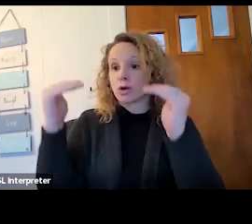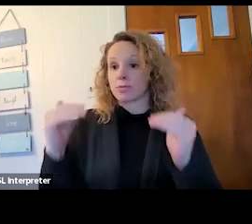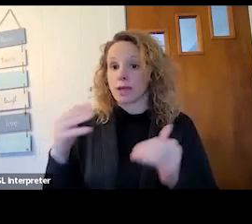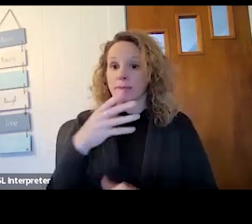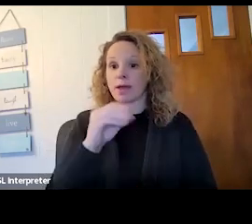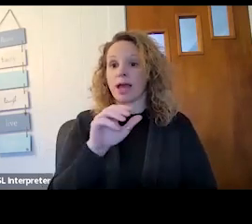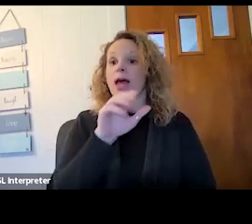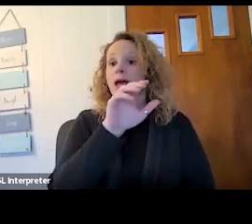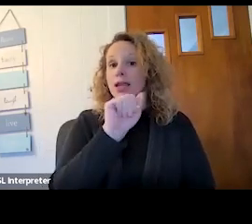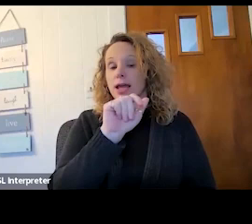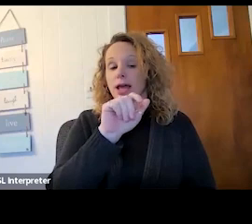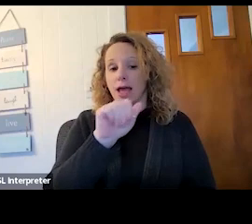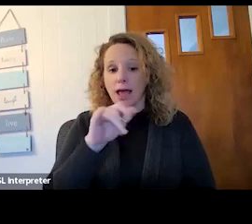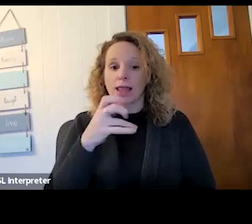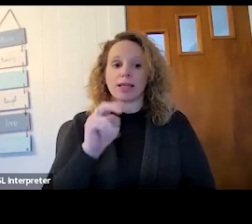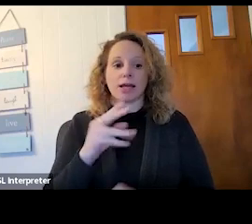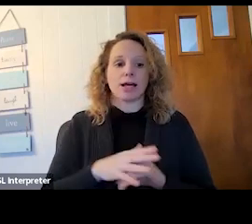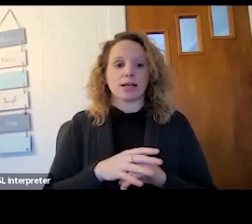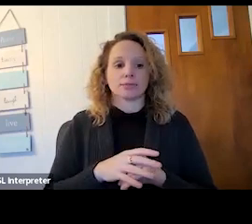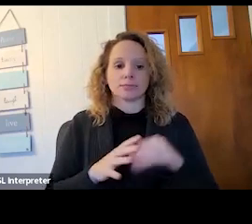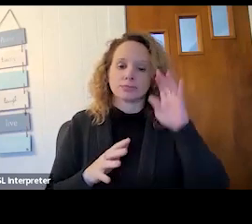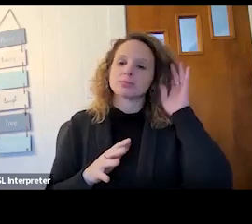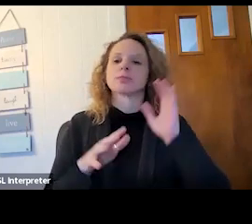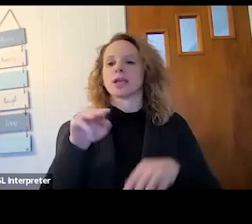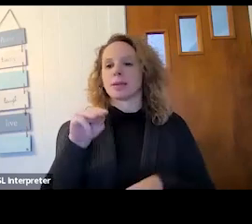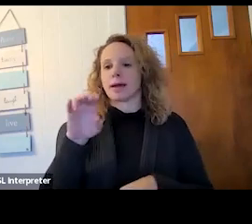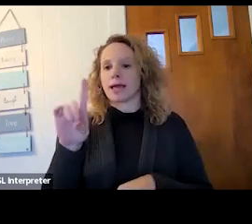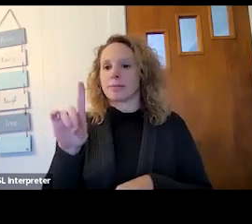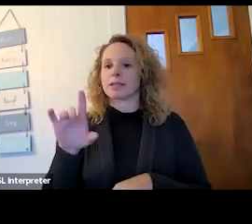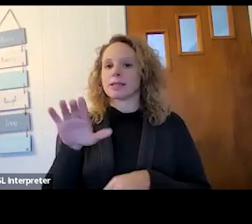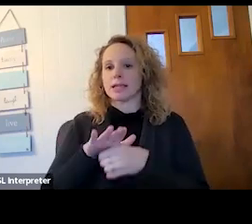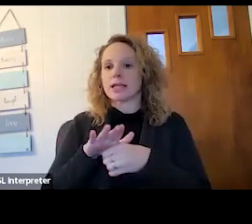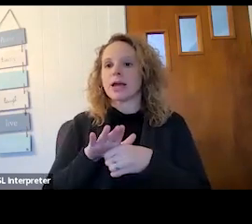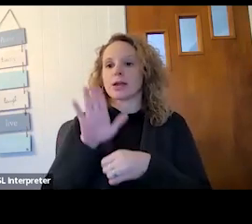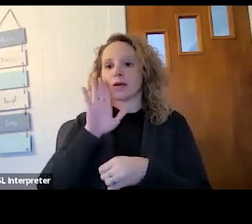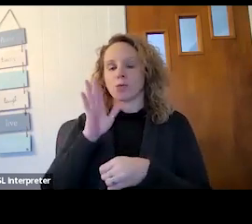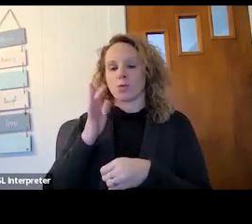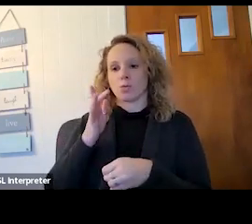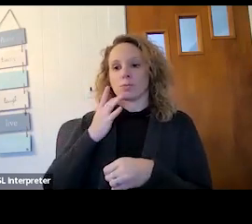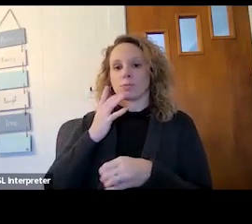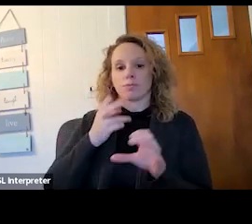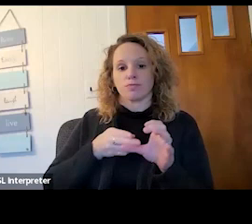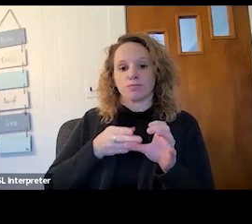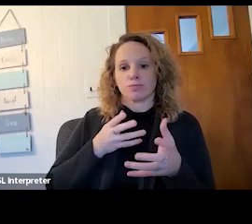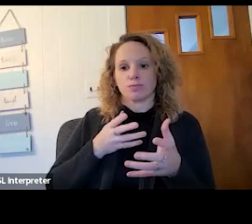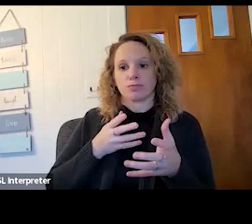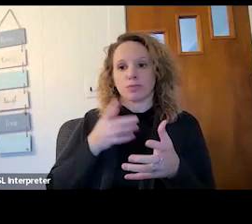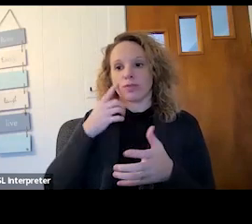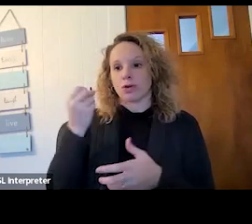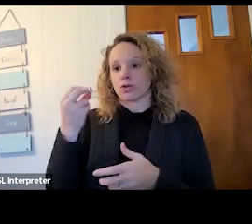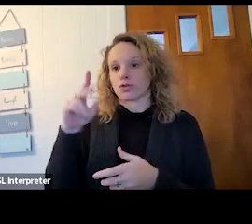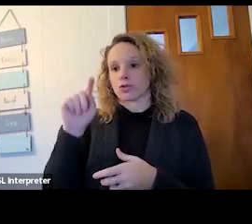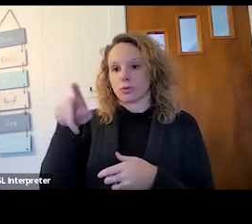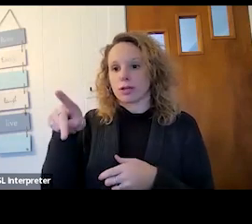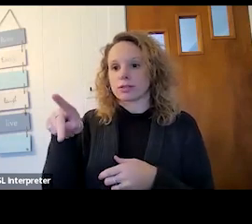something I wanted to address separately. In Miami-Dade County, we refer participants to 12-step meetings